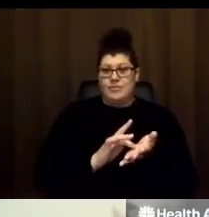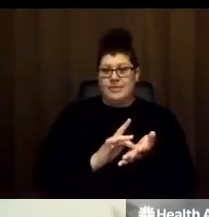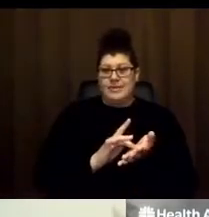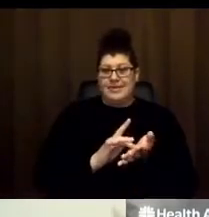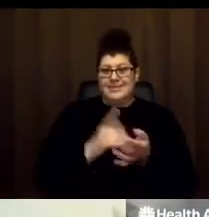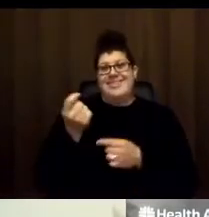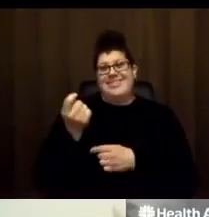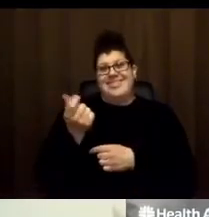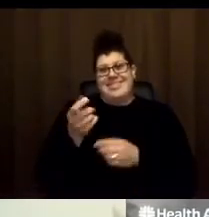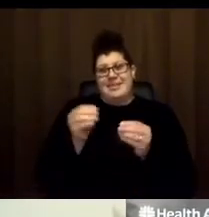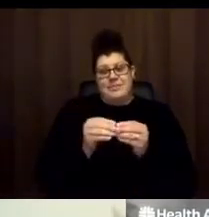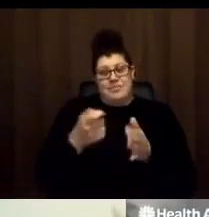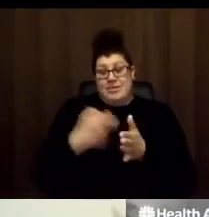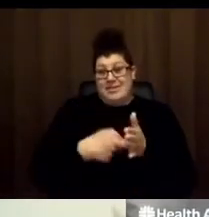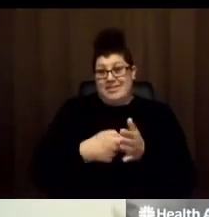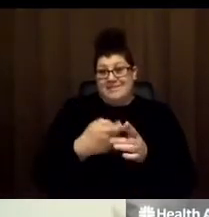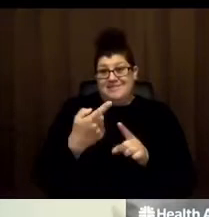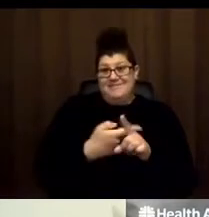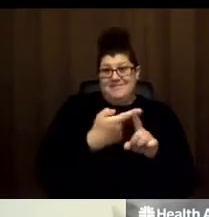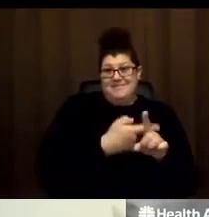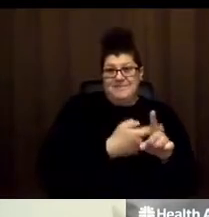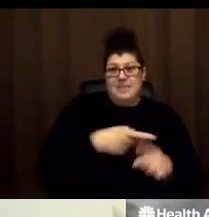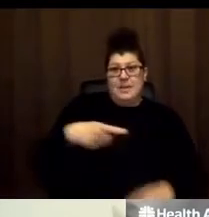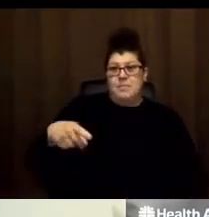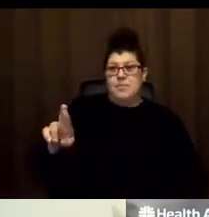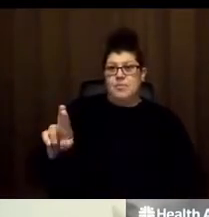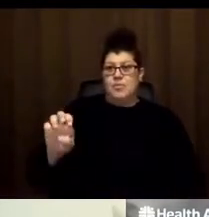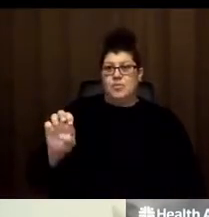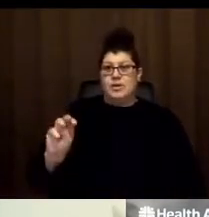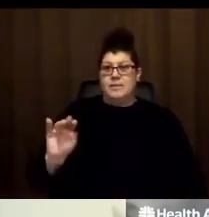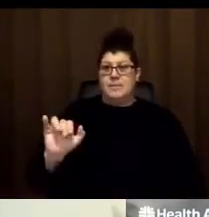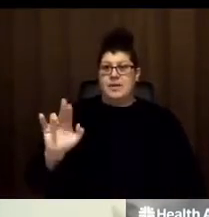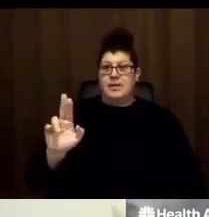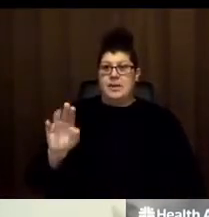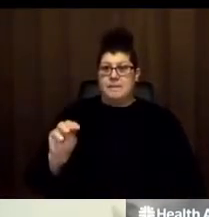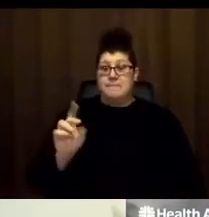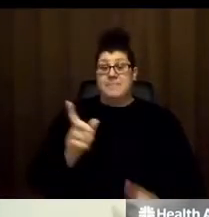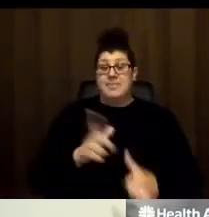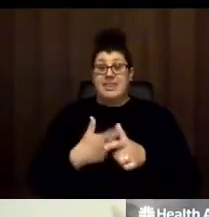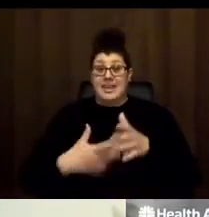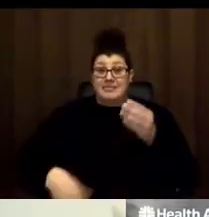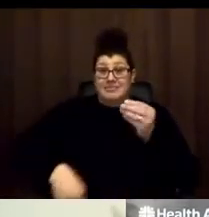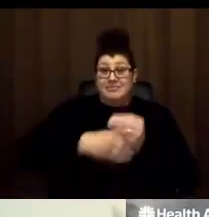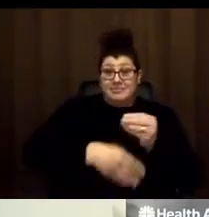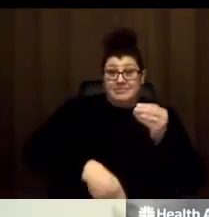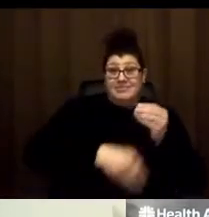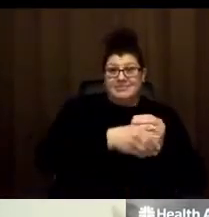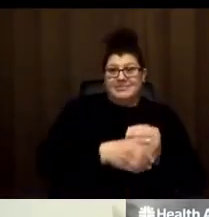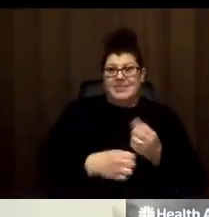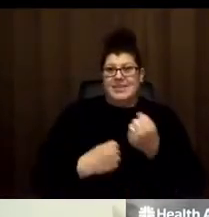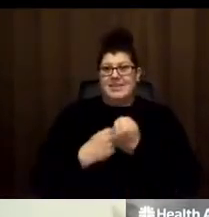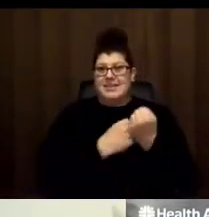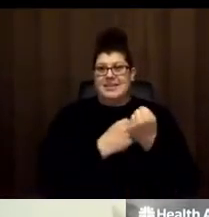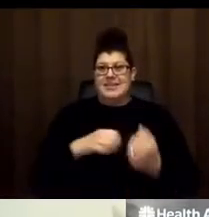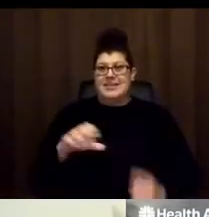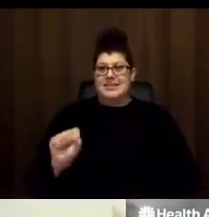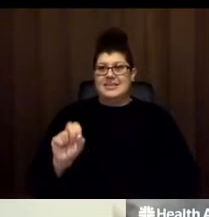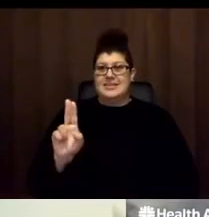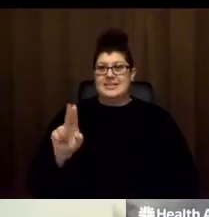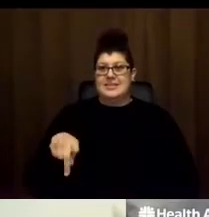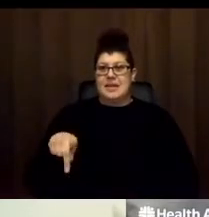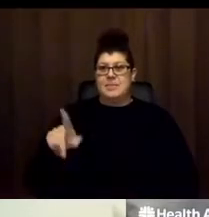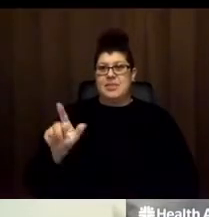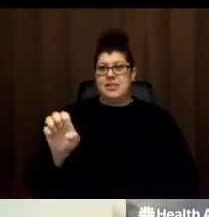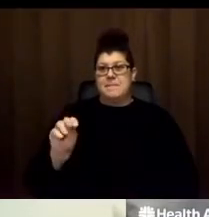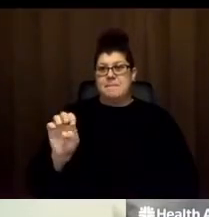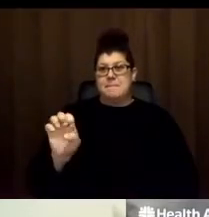premium. And in order to help with the remaining 20%, you can add a supplement plan as well. One other note about supplement plans, the premium or the